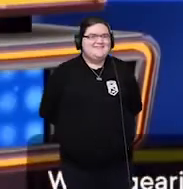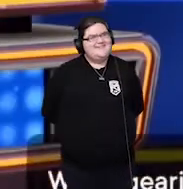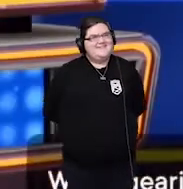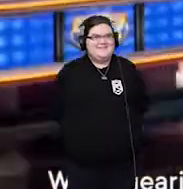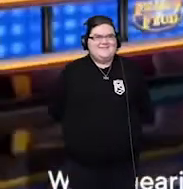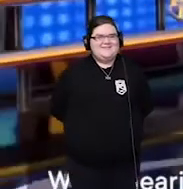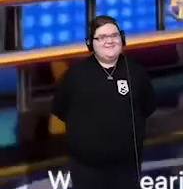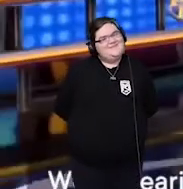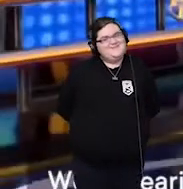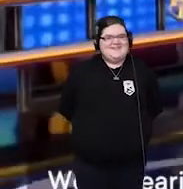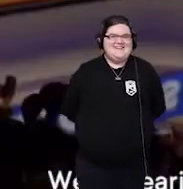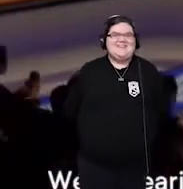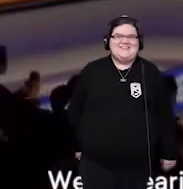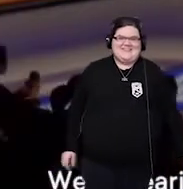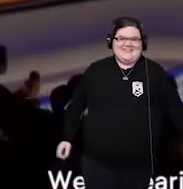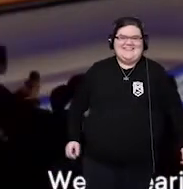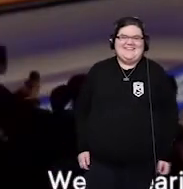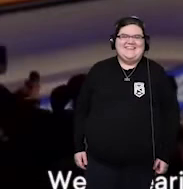lately.